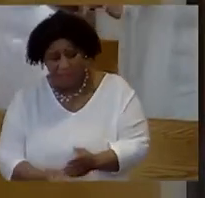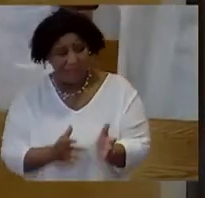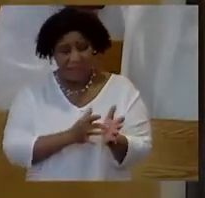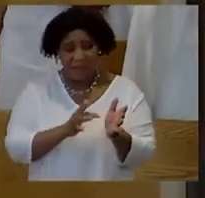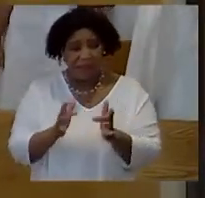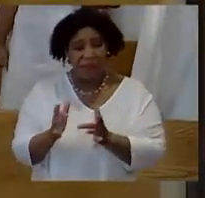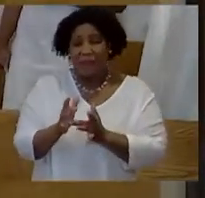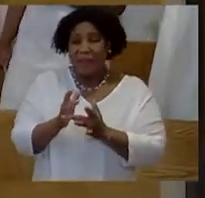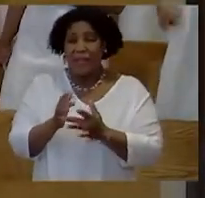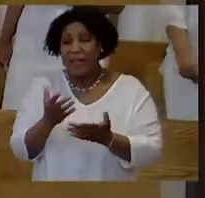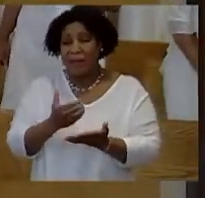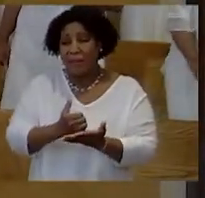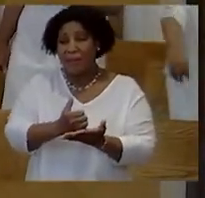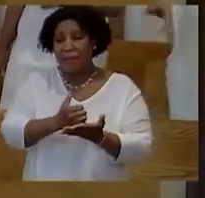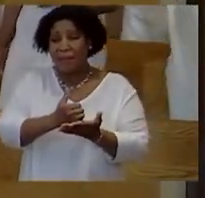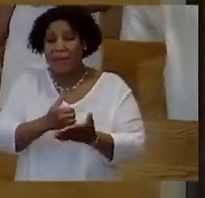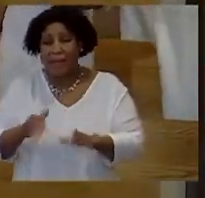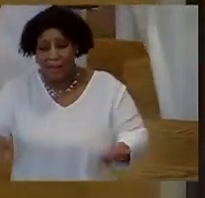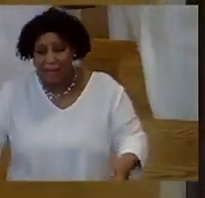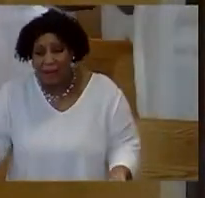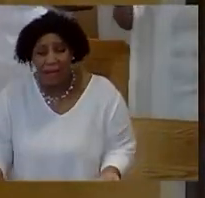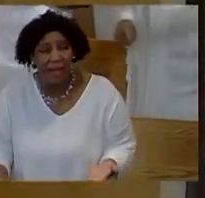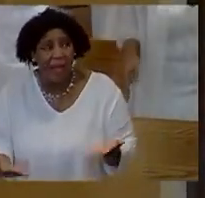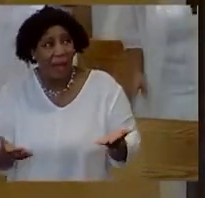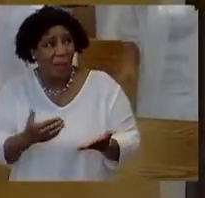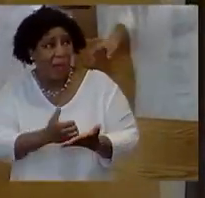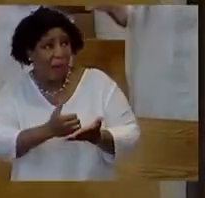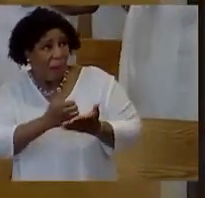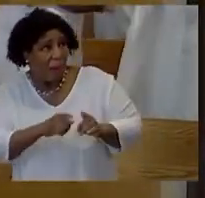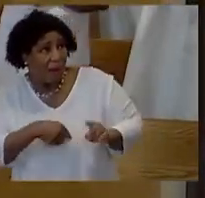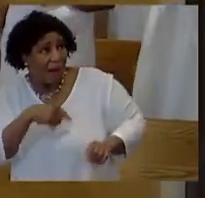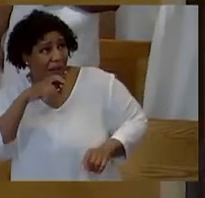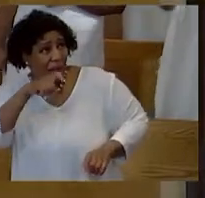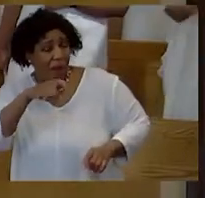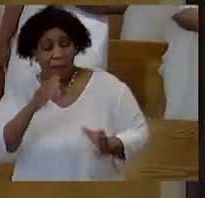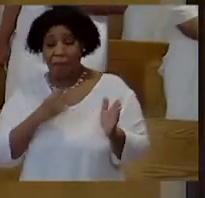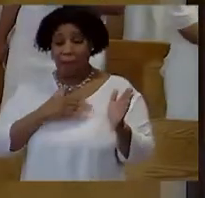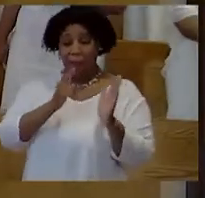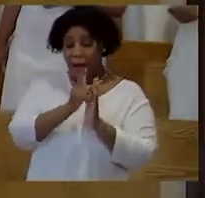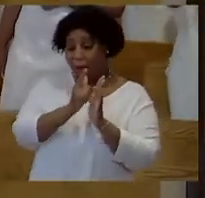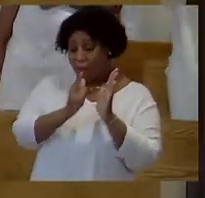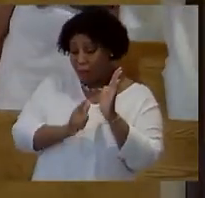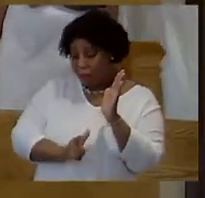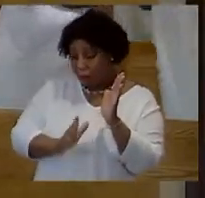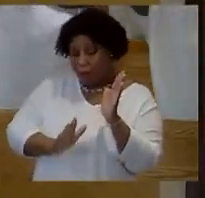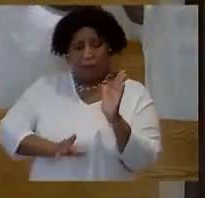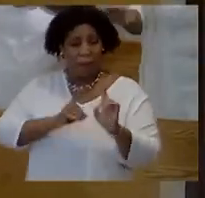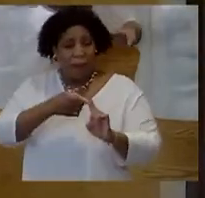He's my help when I need Him. He's my lawyer